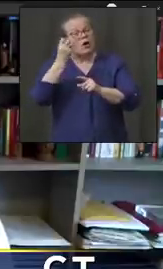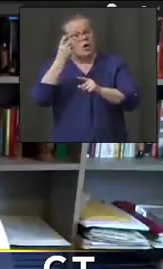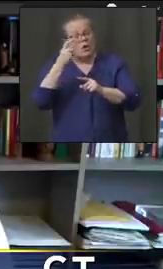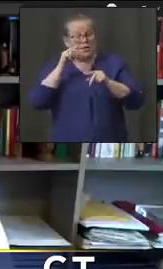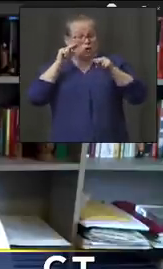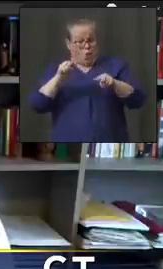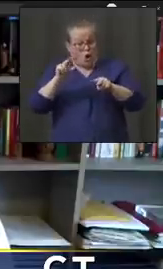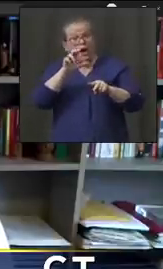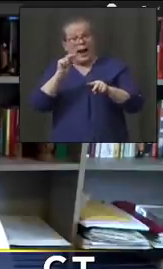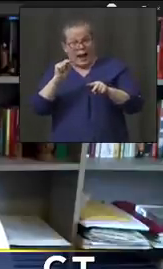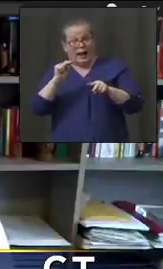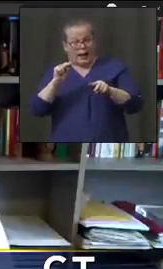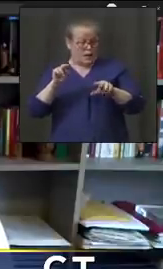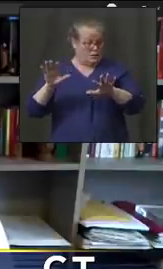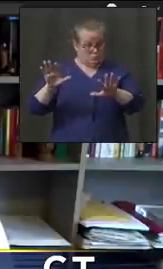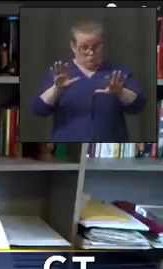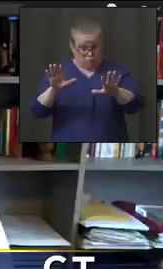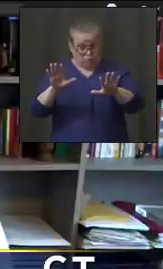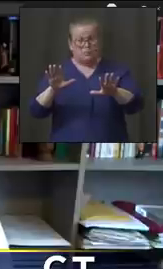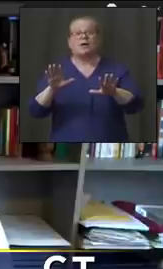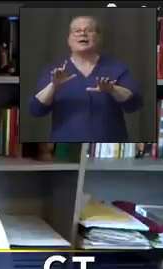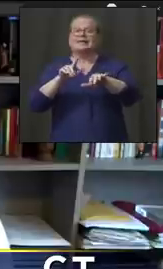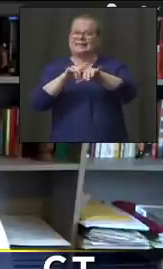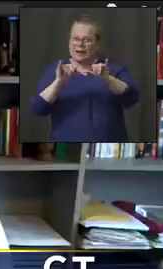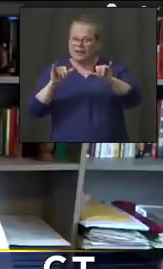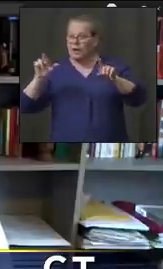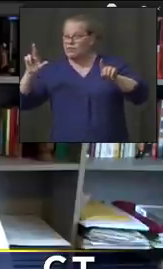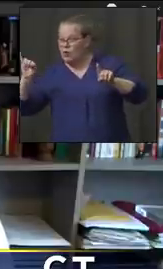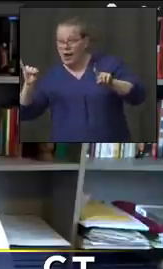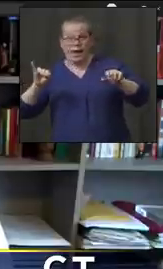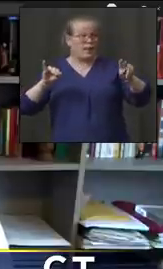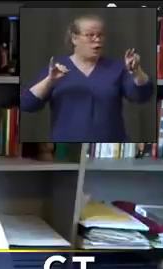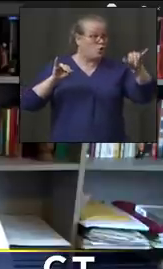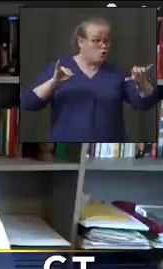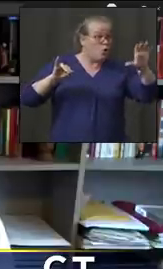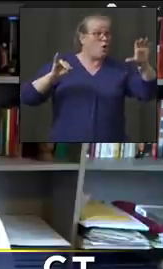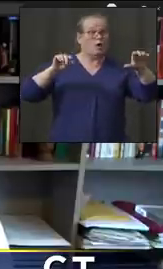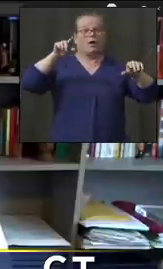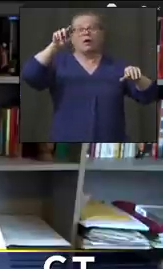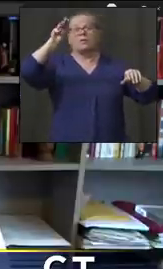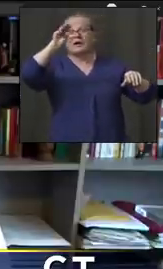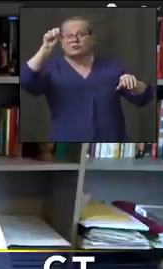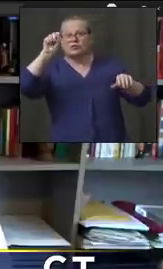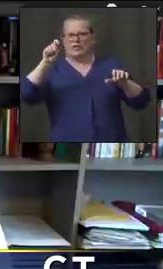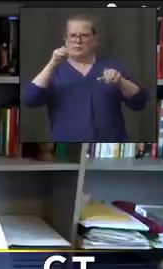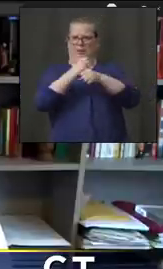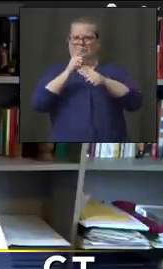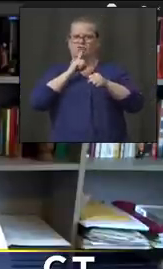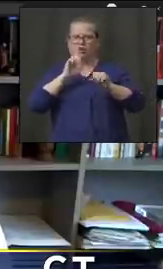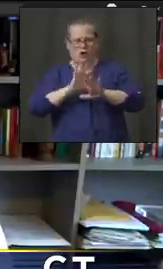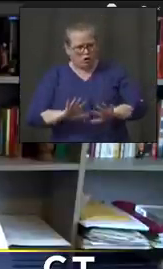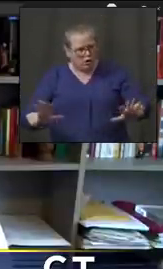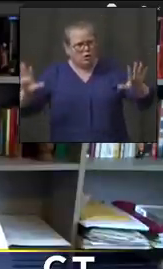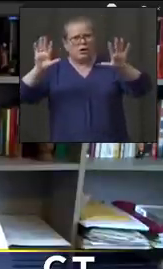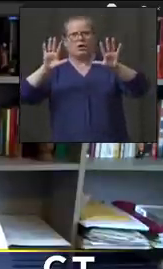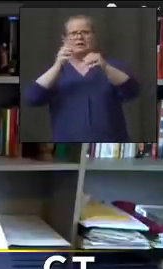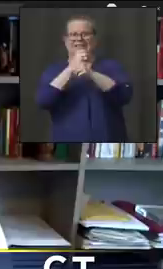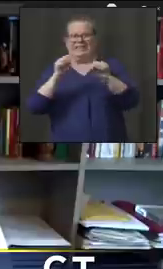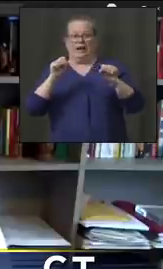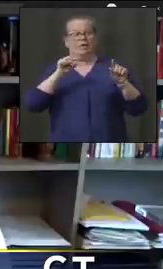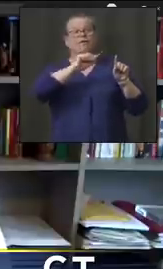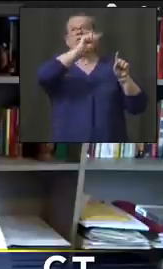have to make sure that all of Connecticut is safe in order to ensure that all parts of Connecticut are safe and to ensure that the